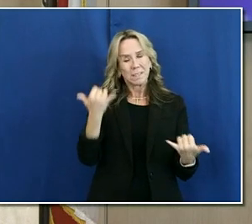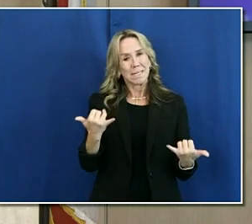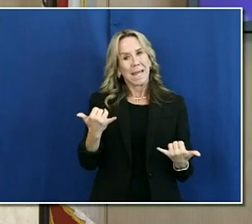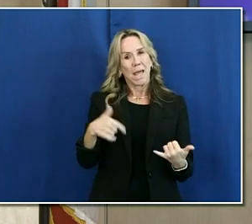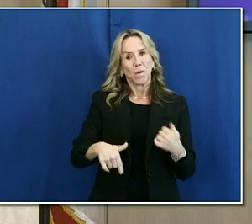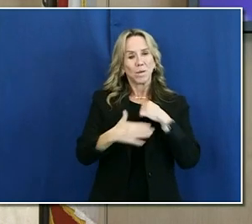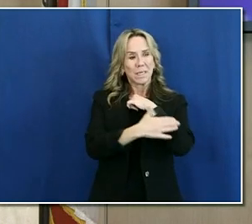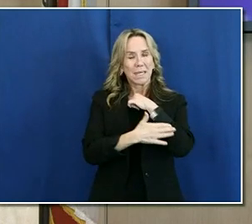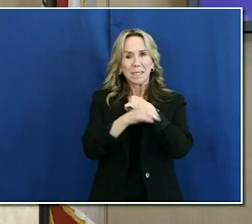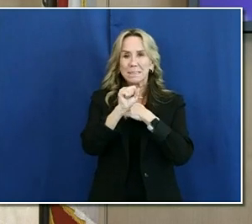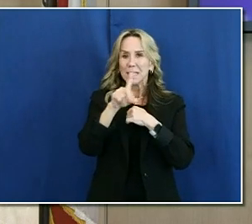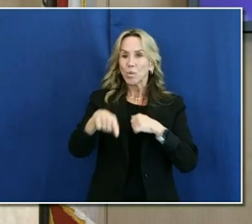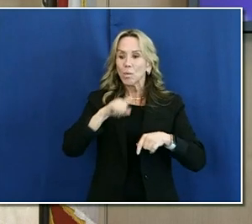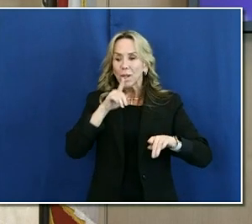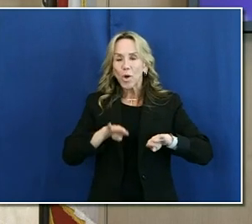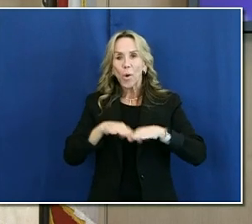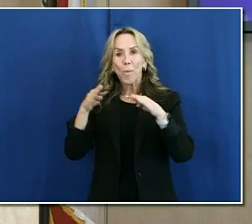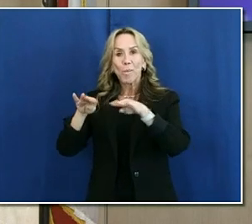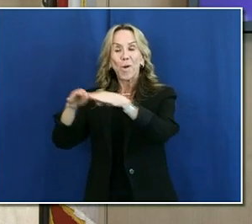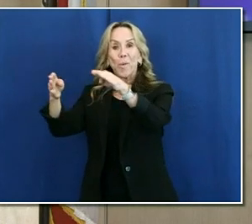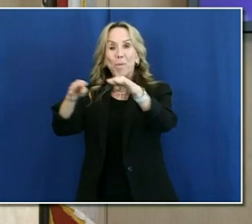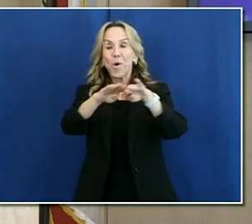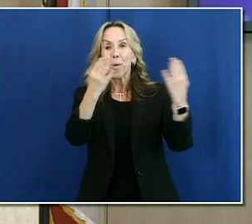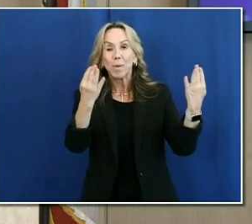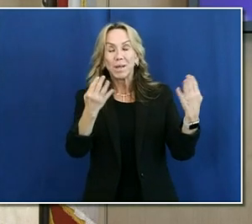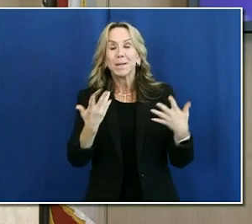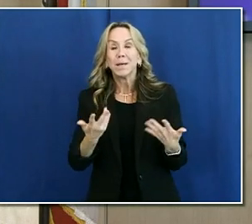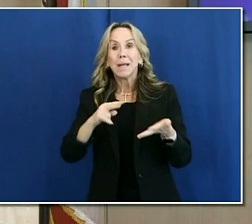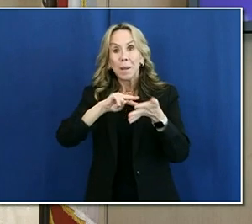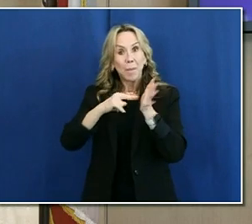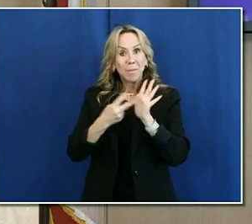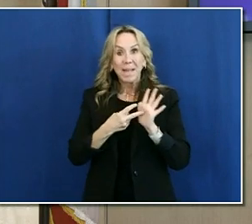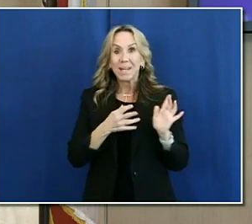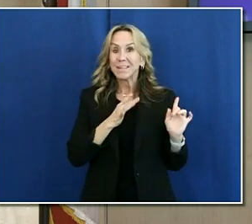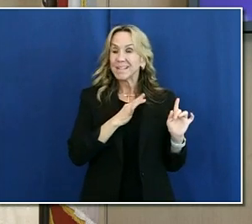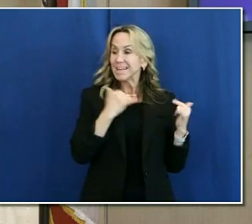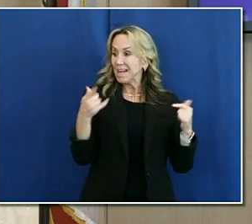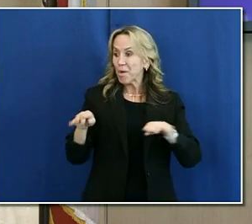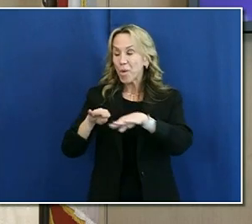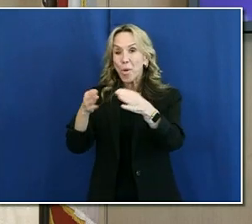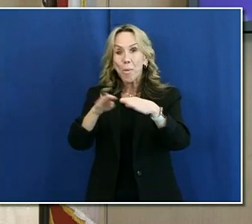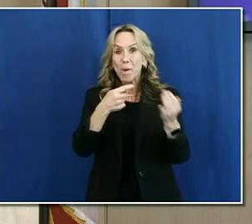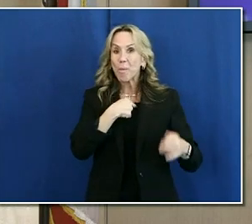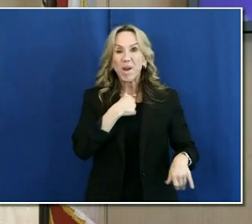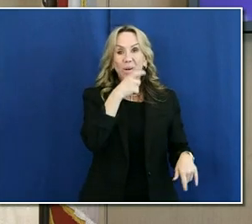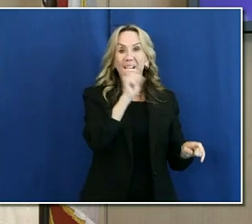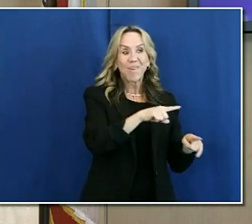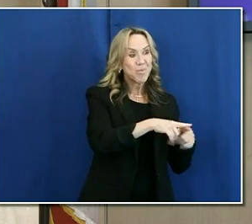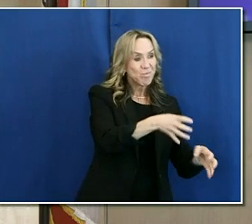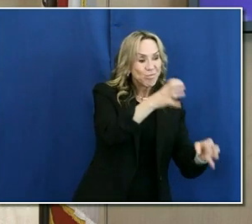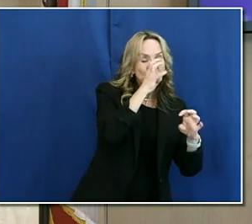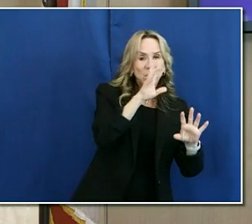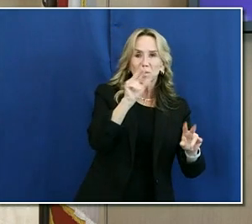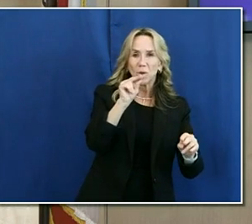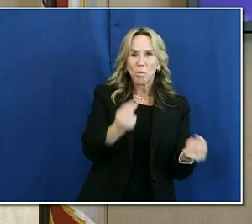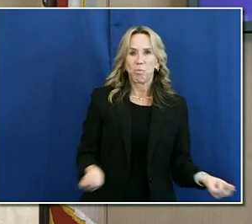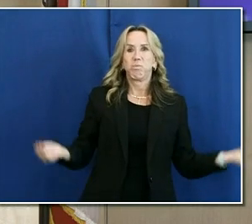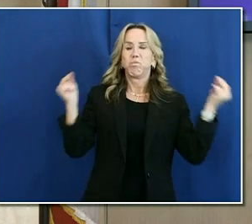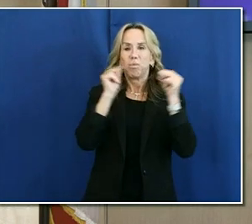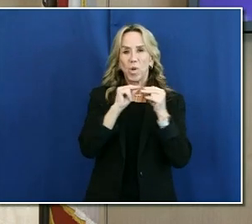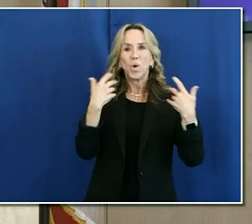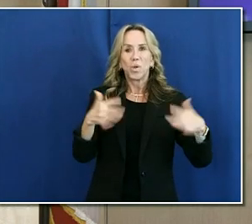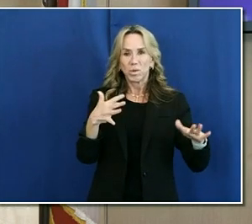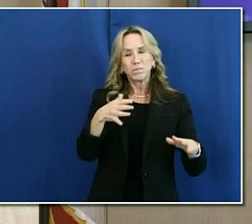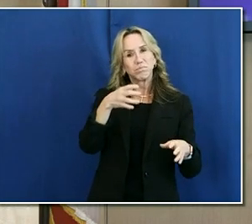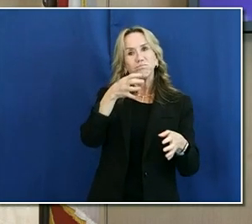reopening does not mean that all of our planning and safeguards go away. Now, actually more than ever before, in order to continue on this